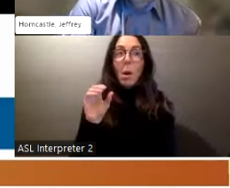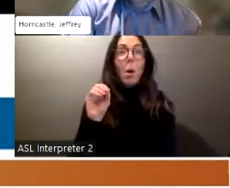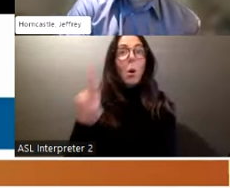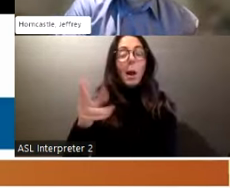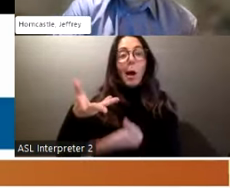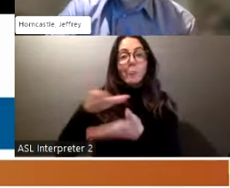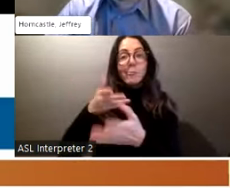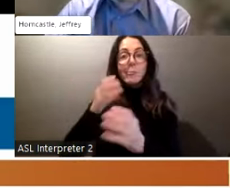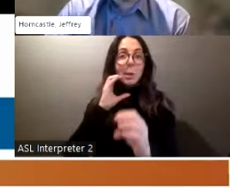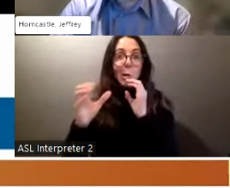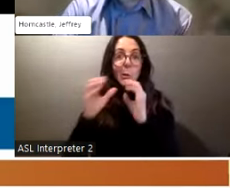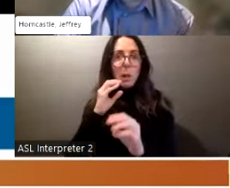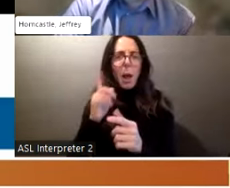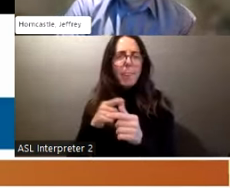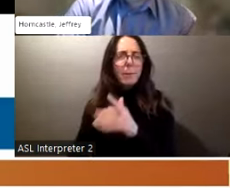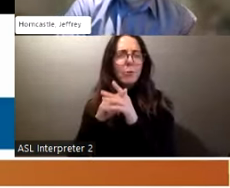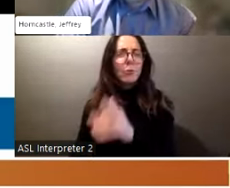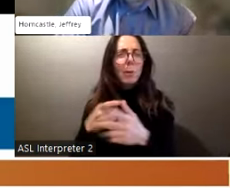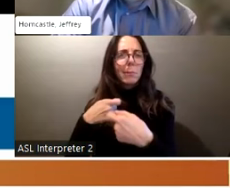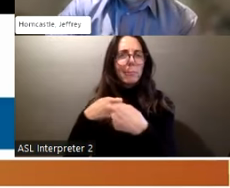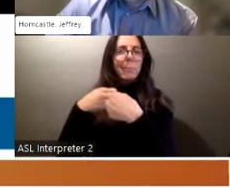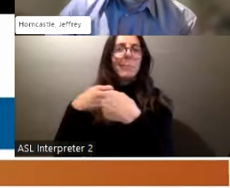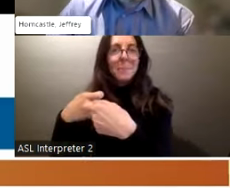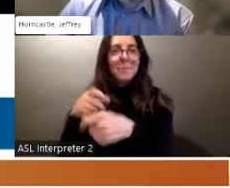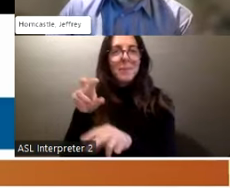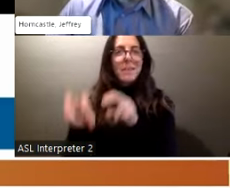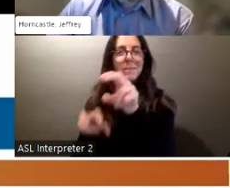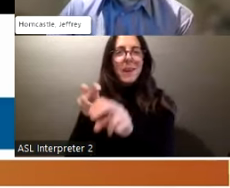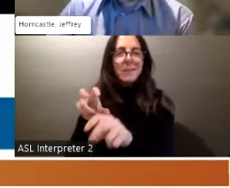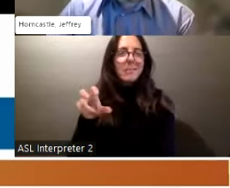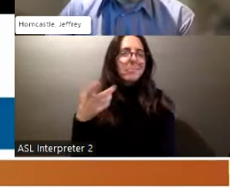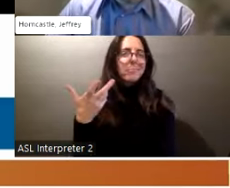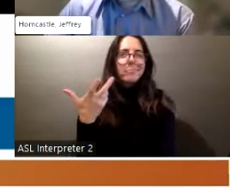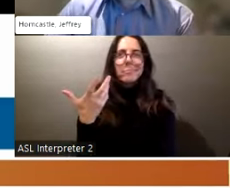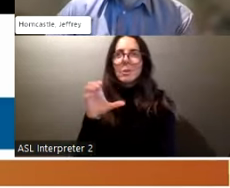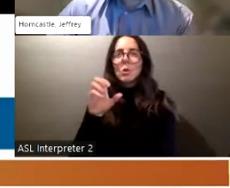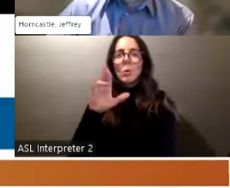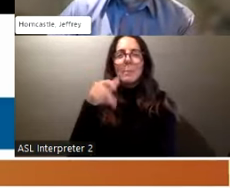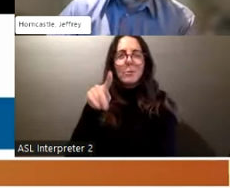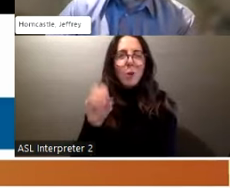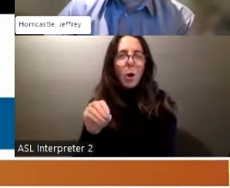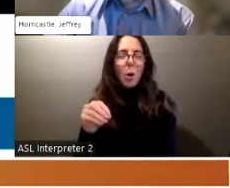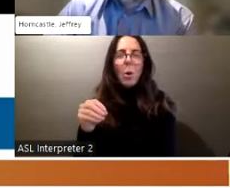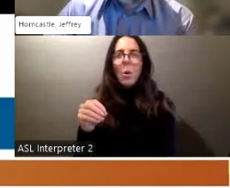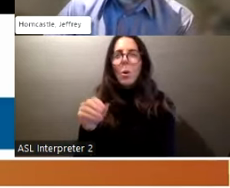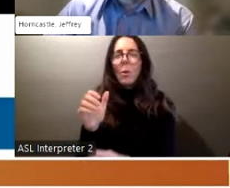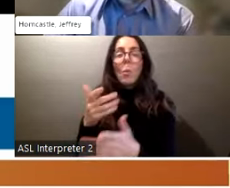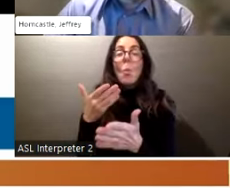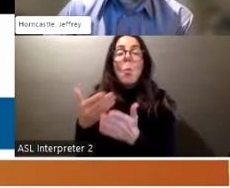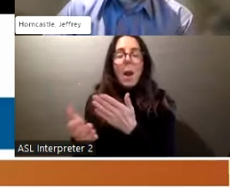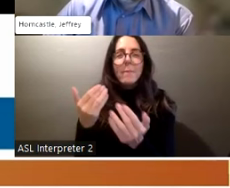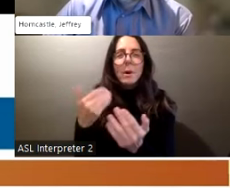to invest into a cryptocurrency platform or whatever type of investment they're coming up with, know that that's a very